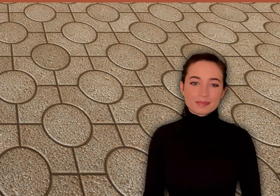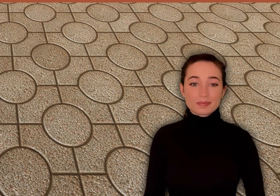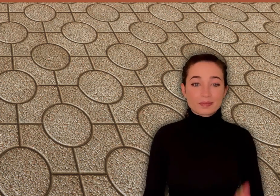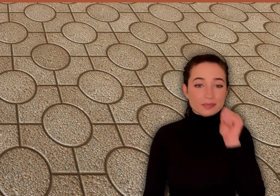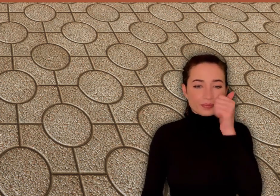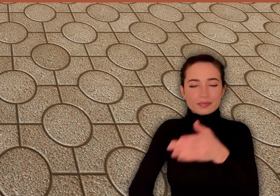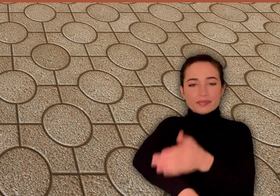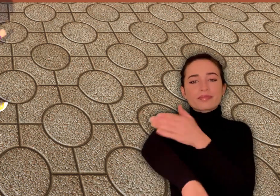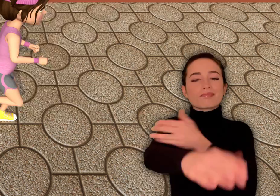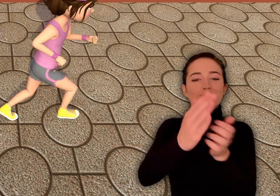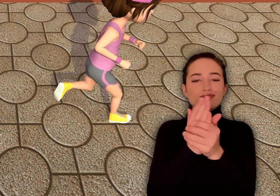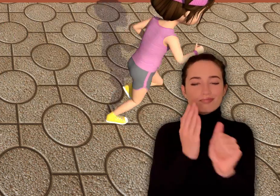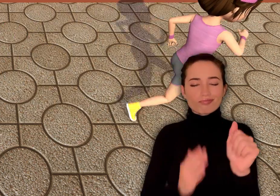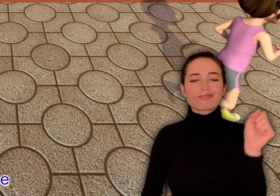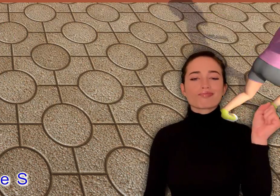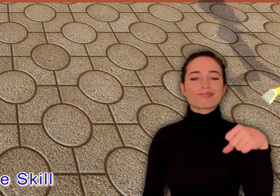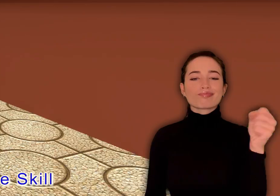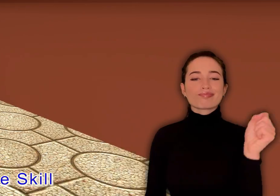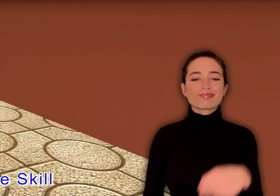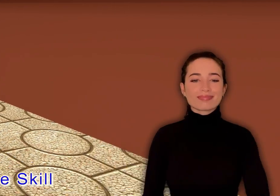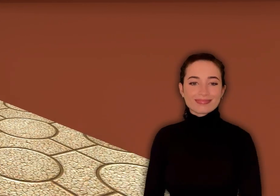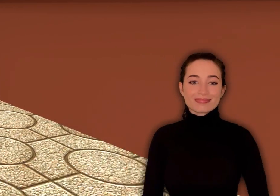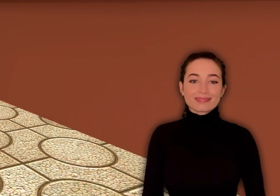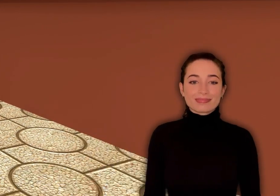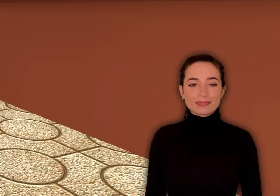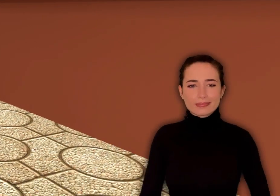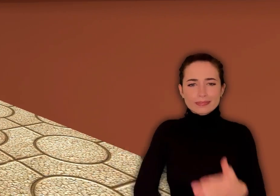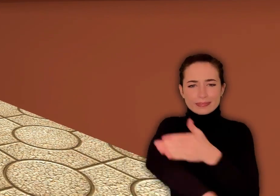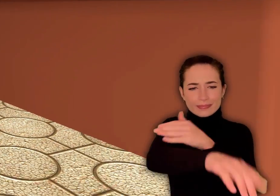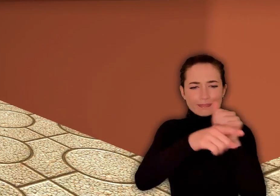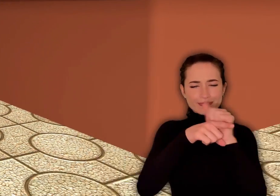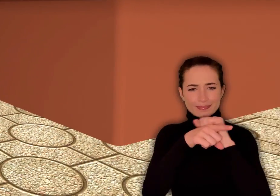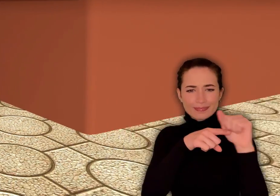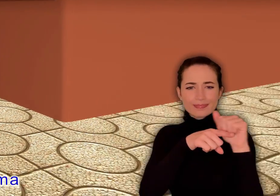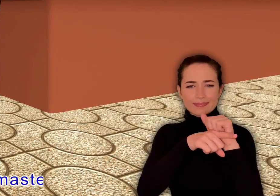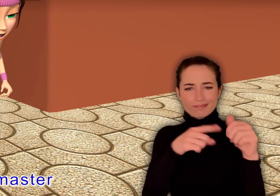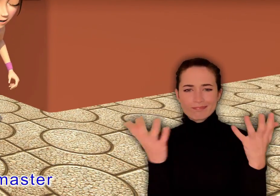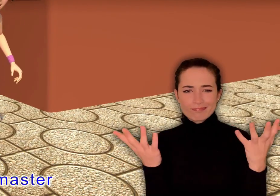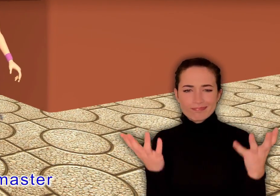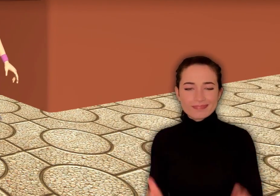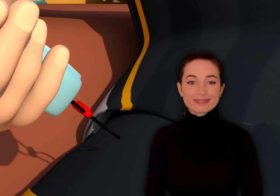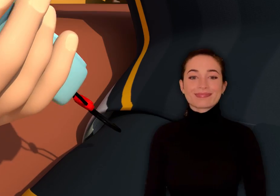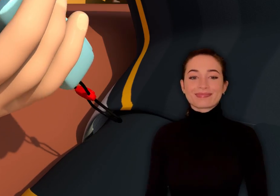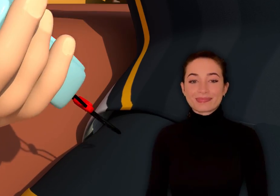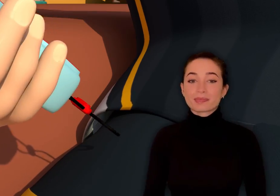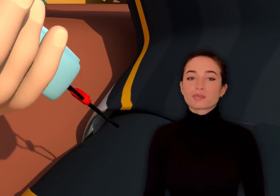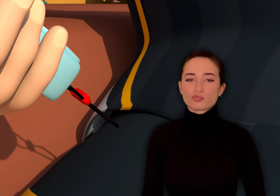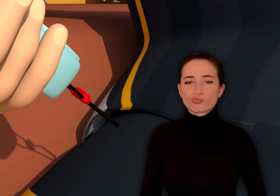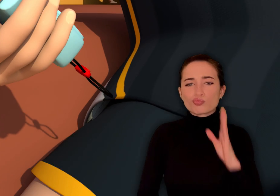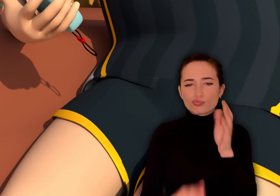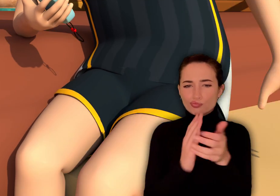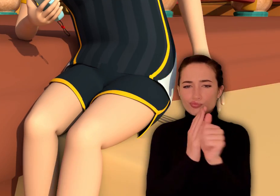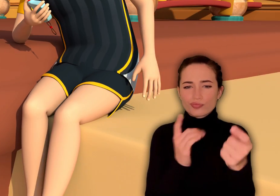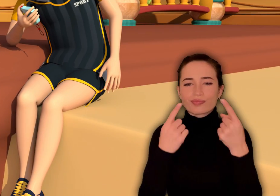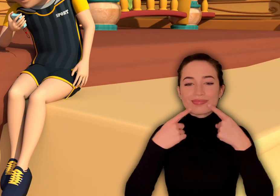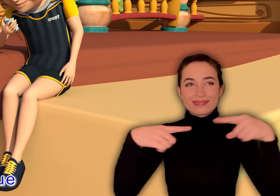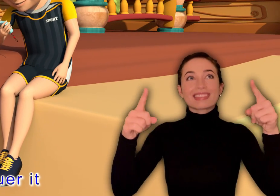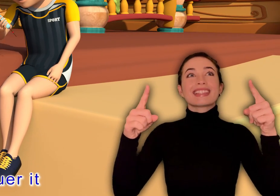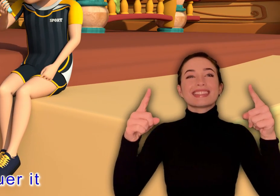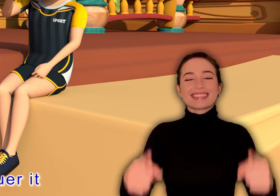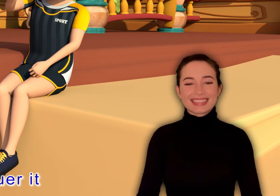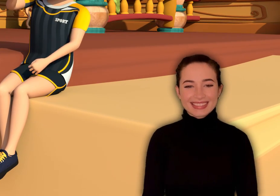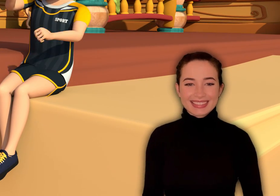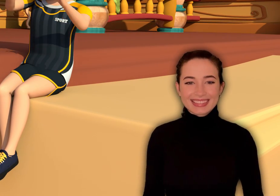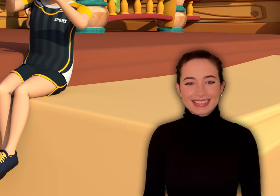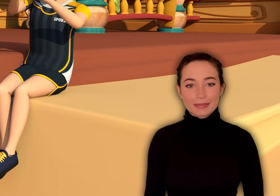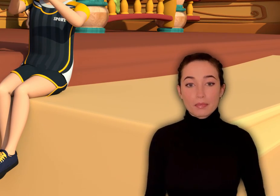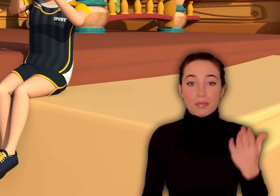scrapers tomorrow will bring up the skill we've been trying to master we'll Master it